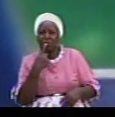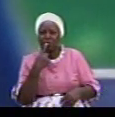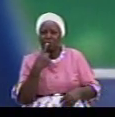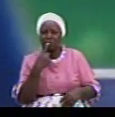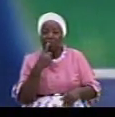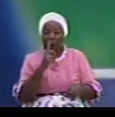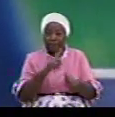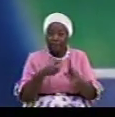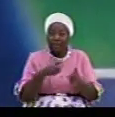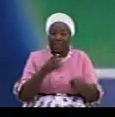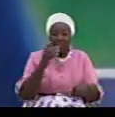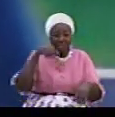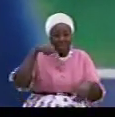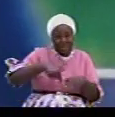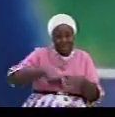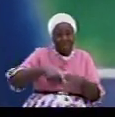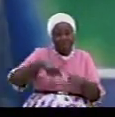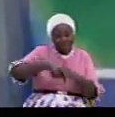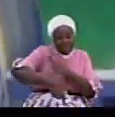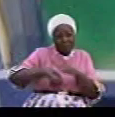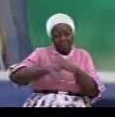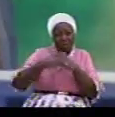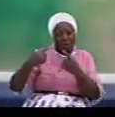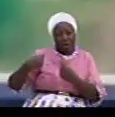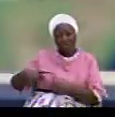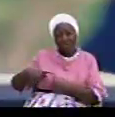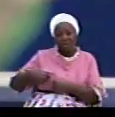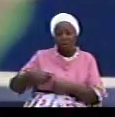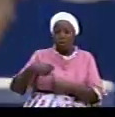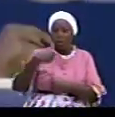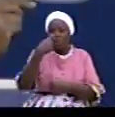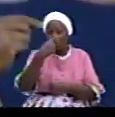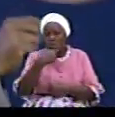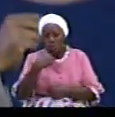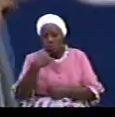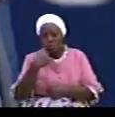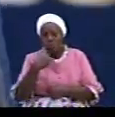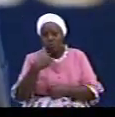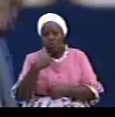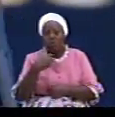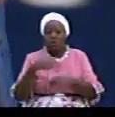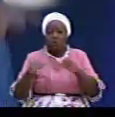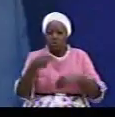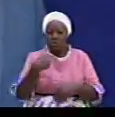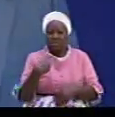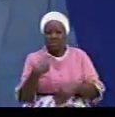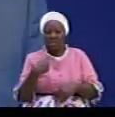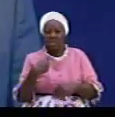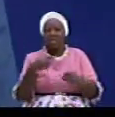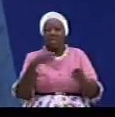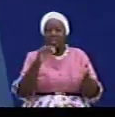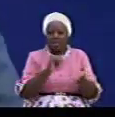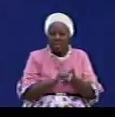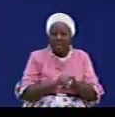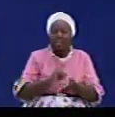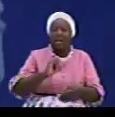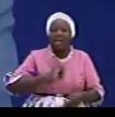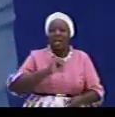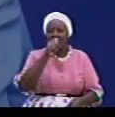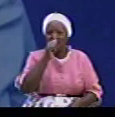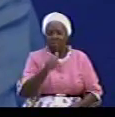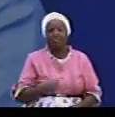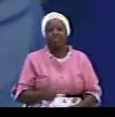down deep in your heart, whom do you say that I am?